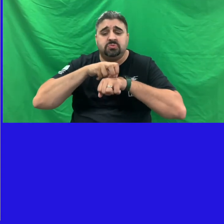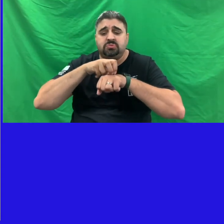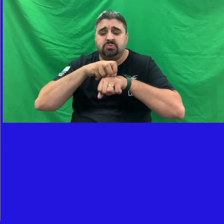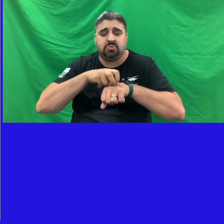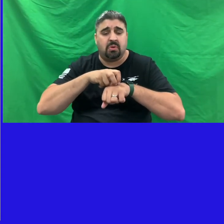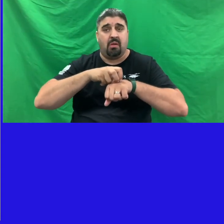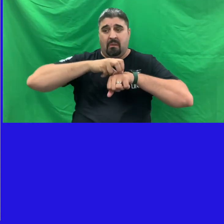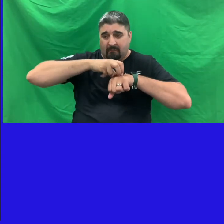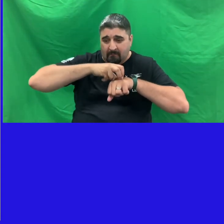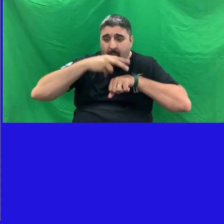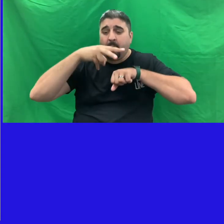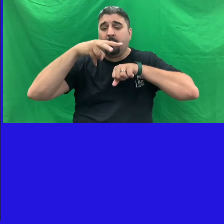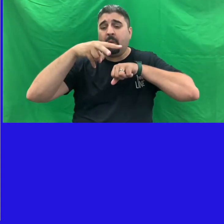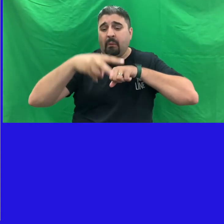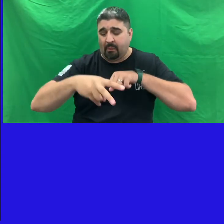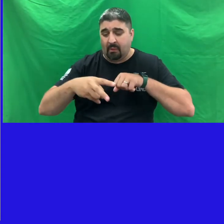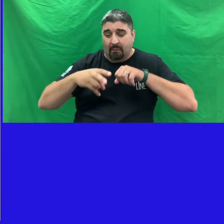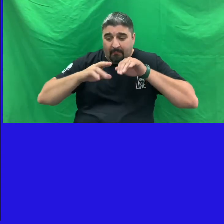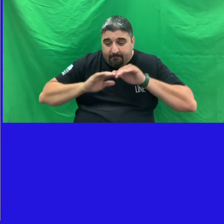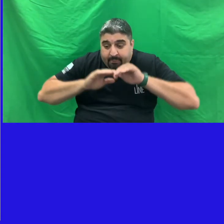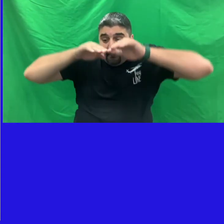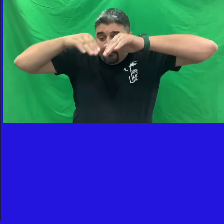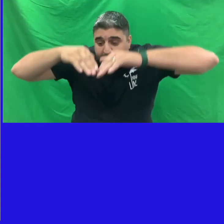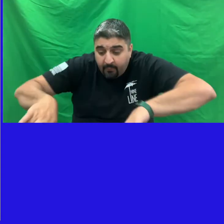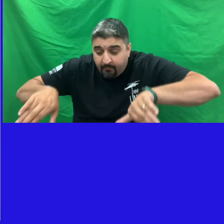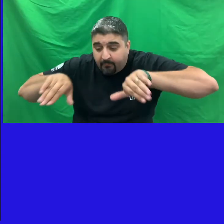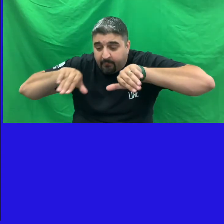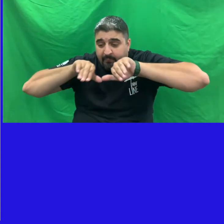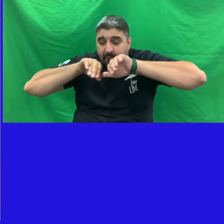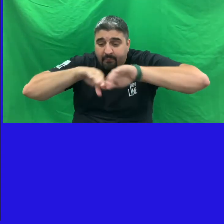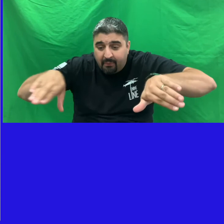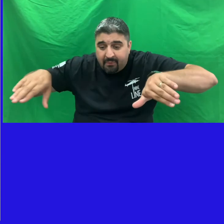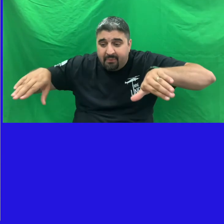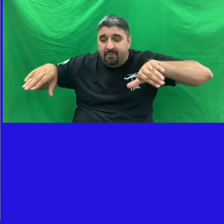the turtle. With a splash, he fell into the river.